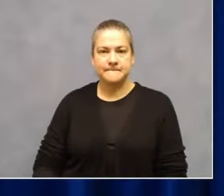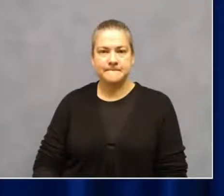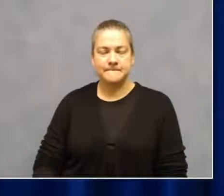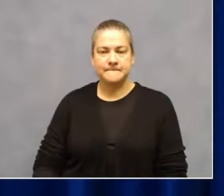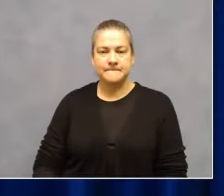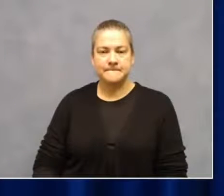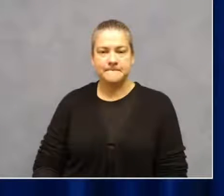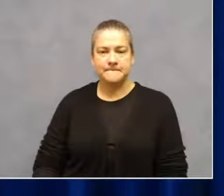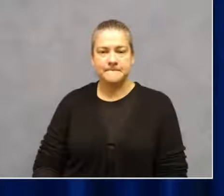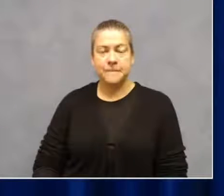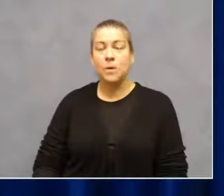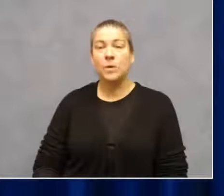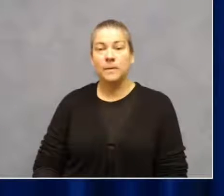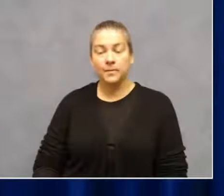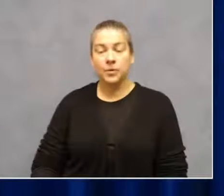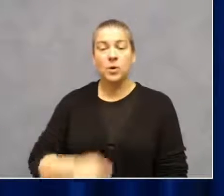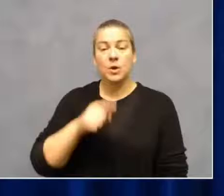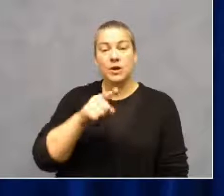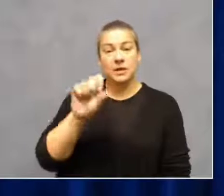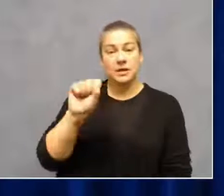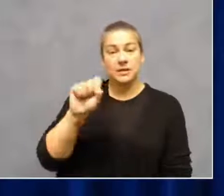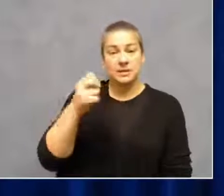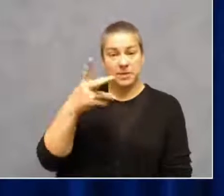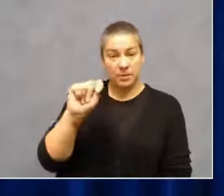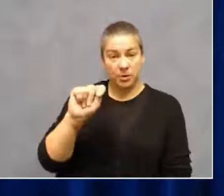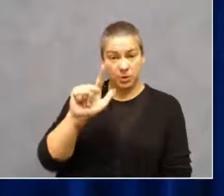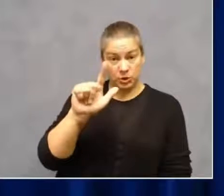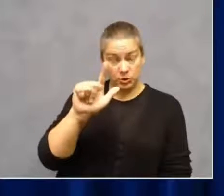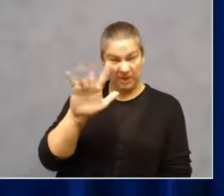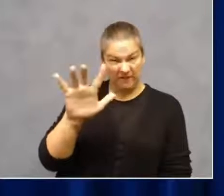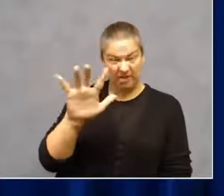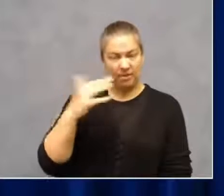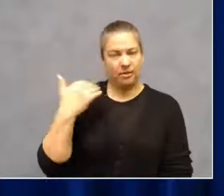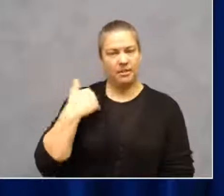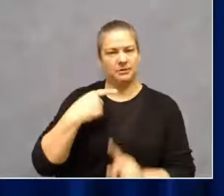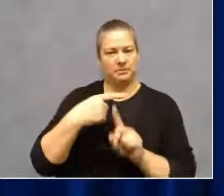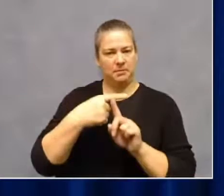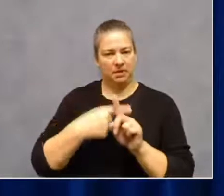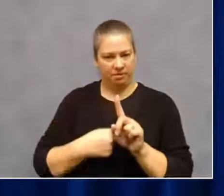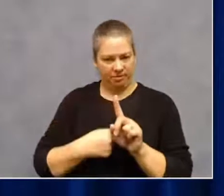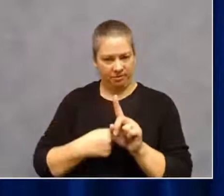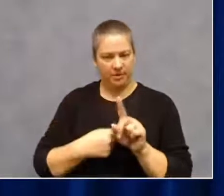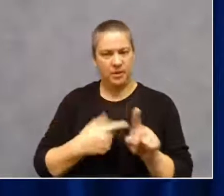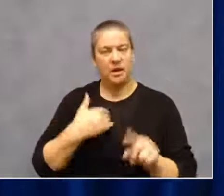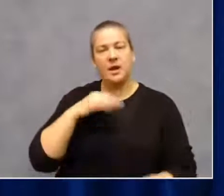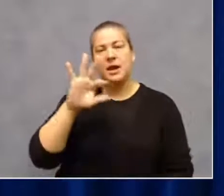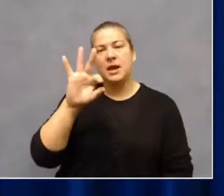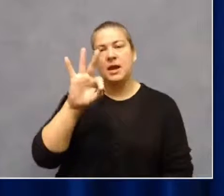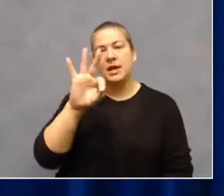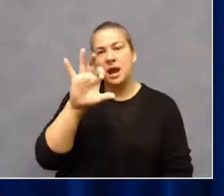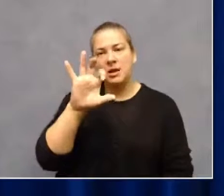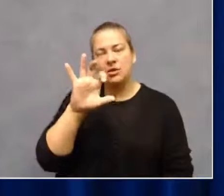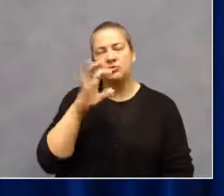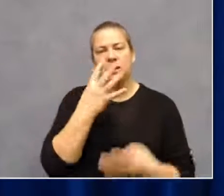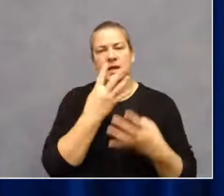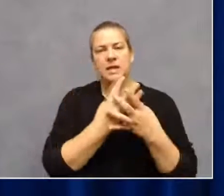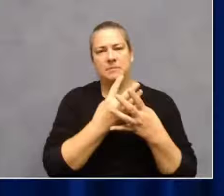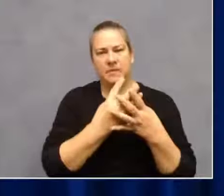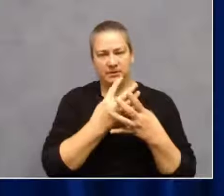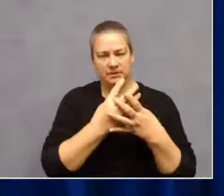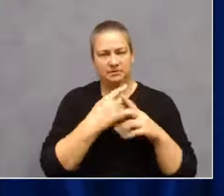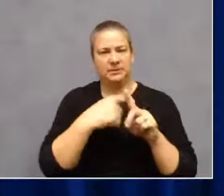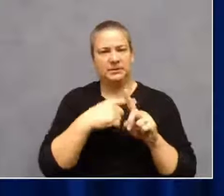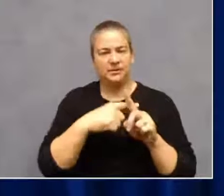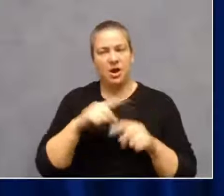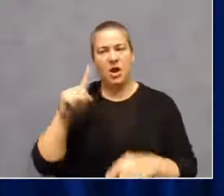All right, so in September 25th, roughly a month ago, we were at 900 inmate cases on 154 staff